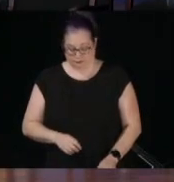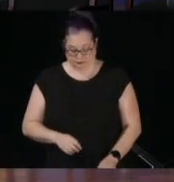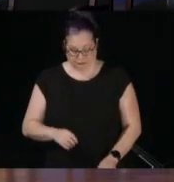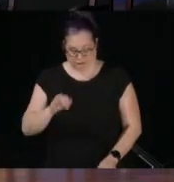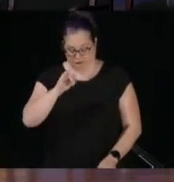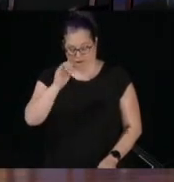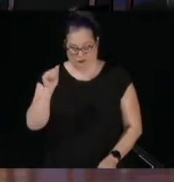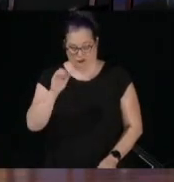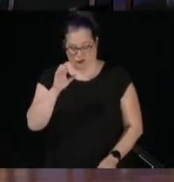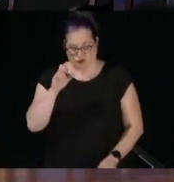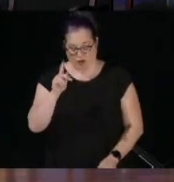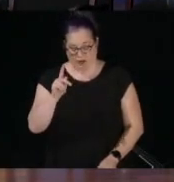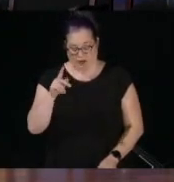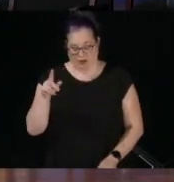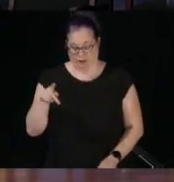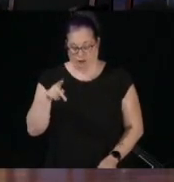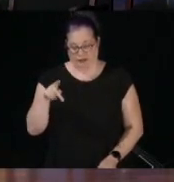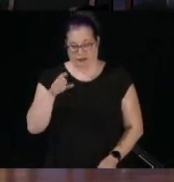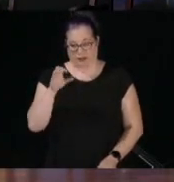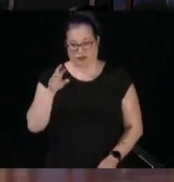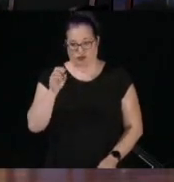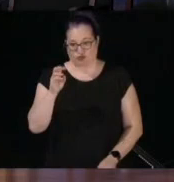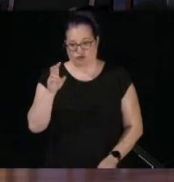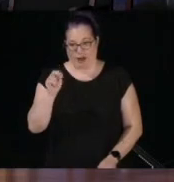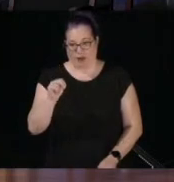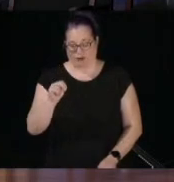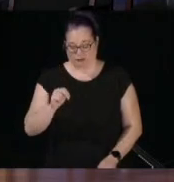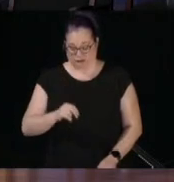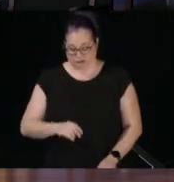Jack Preston Crown.